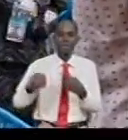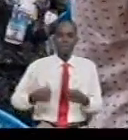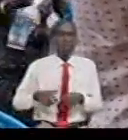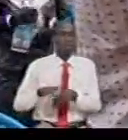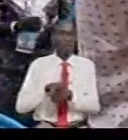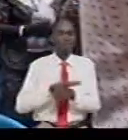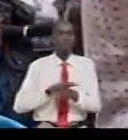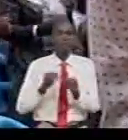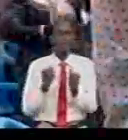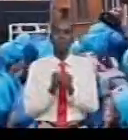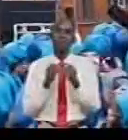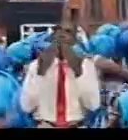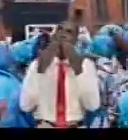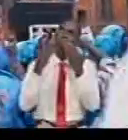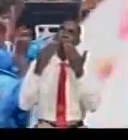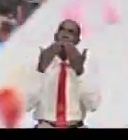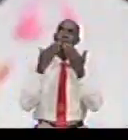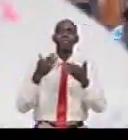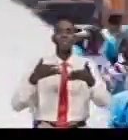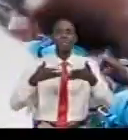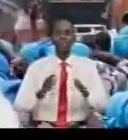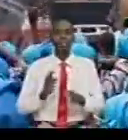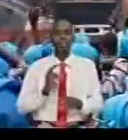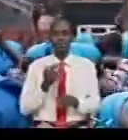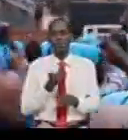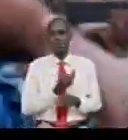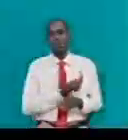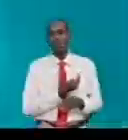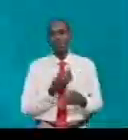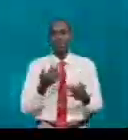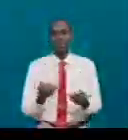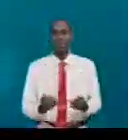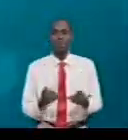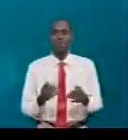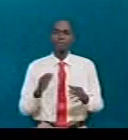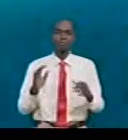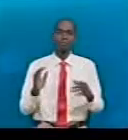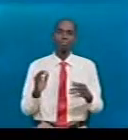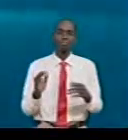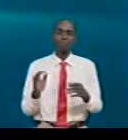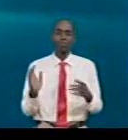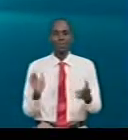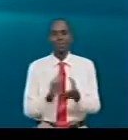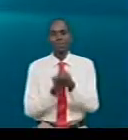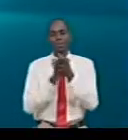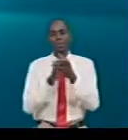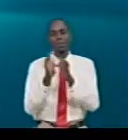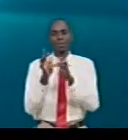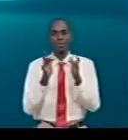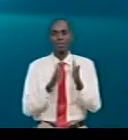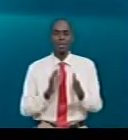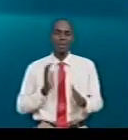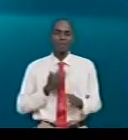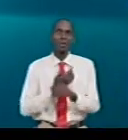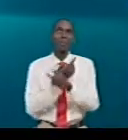with gratitude, let's stand as we praise Jesus, our great Lord.